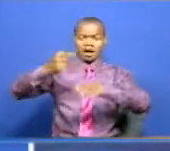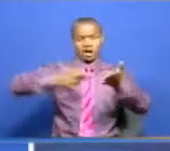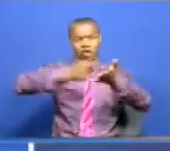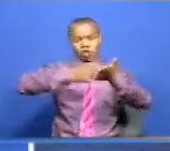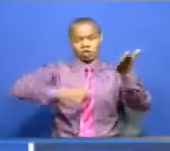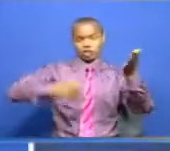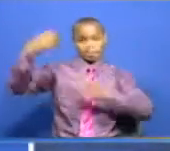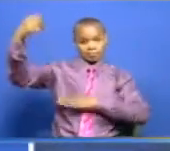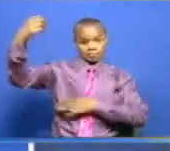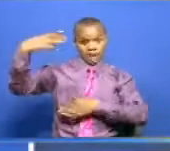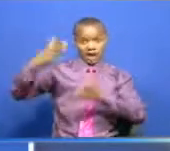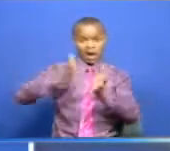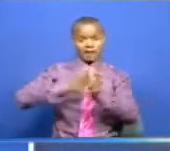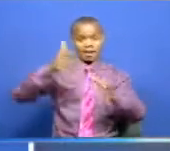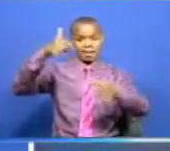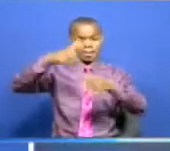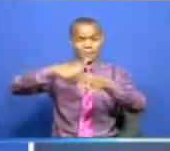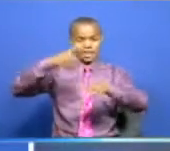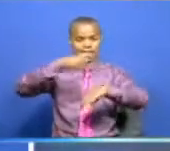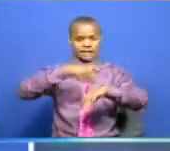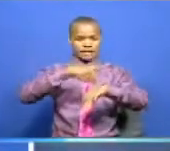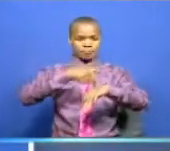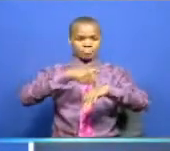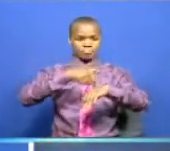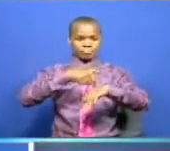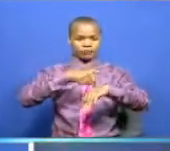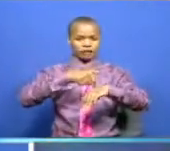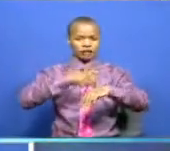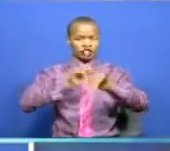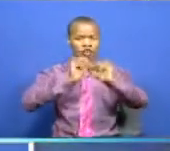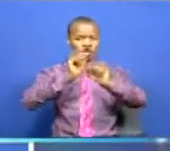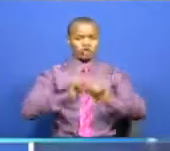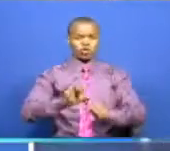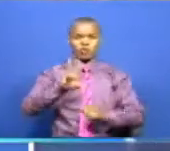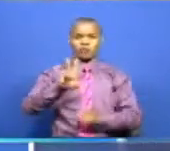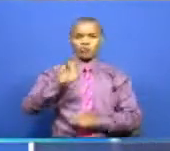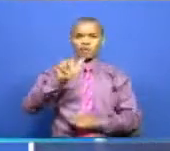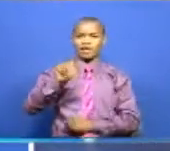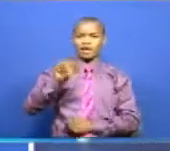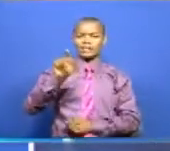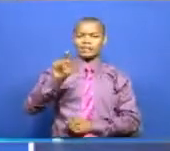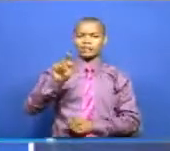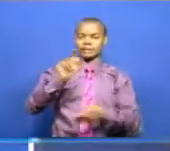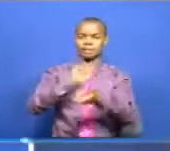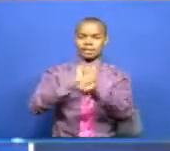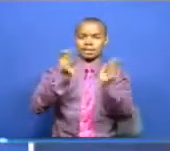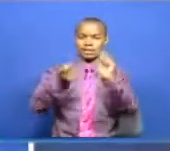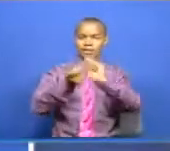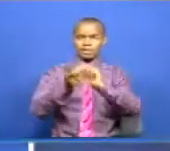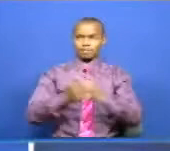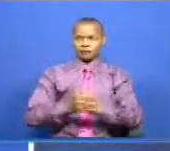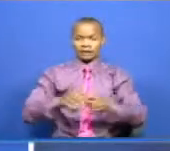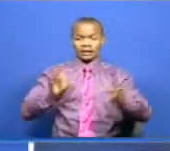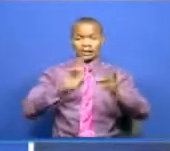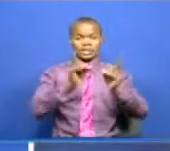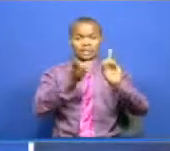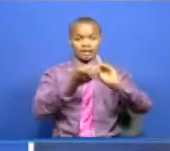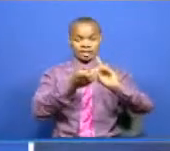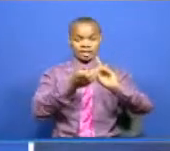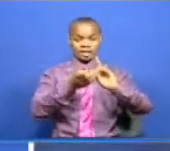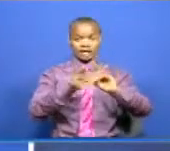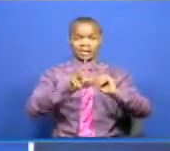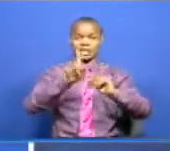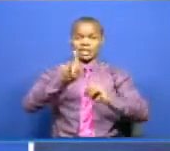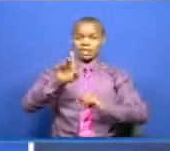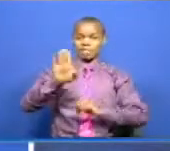petrol after the coming into force of a new VAT adjustment regime. Latest data from the Kenya National Bureau